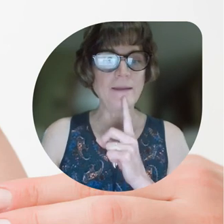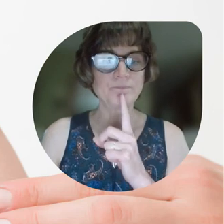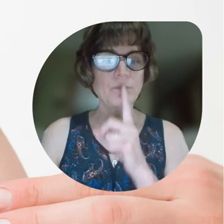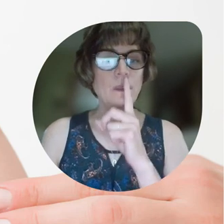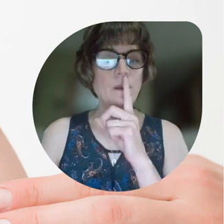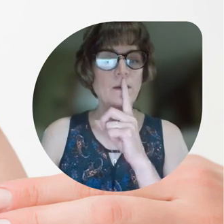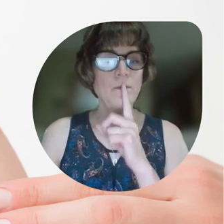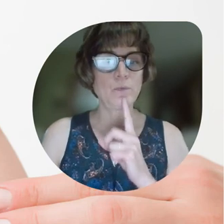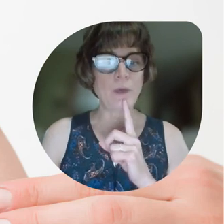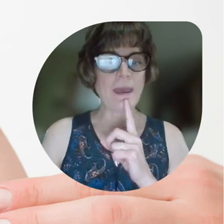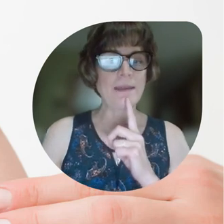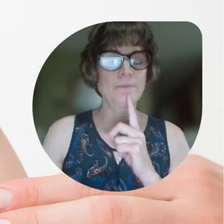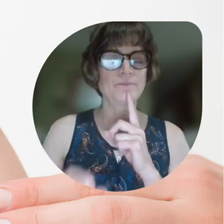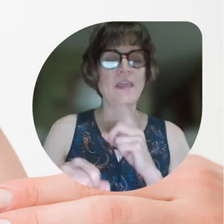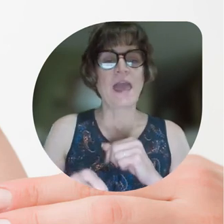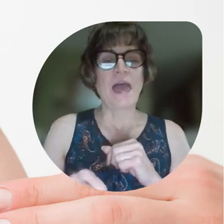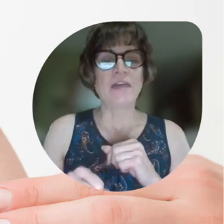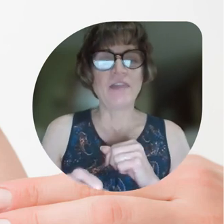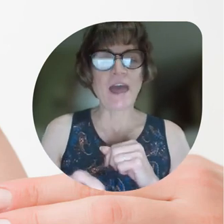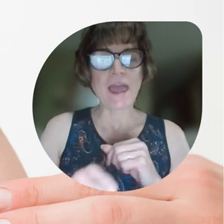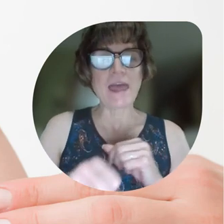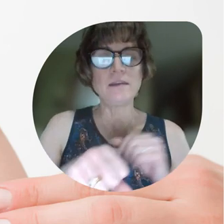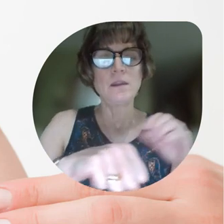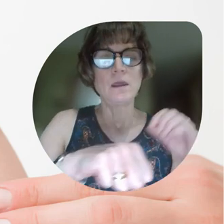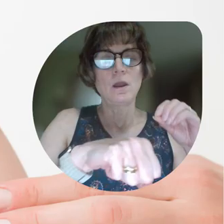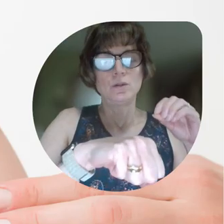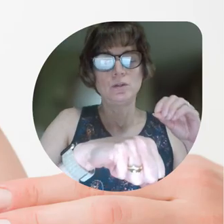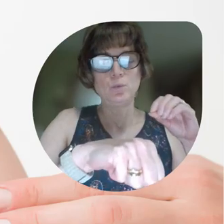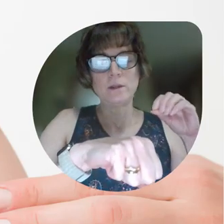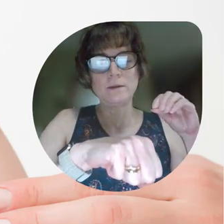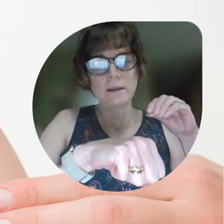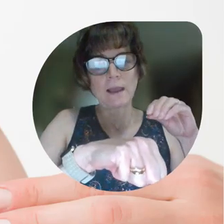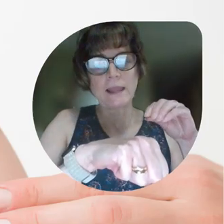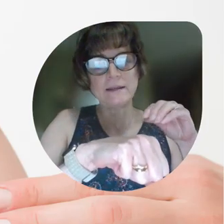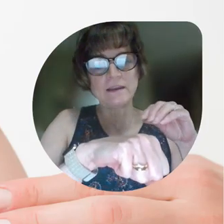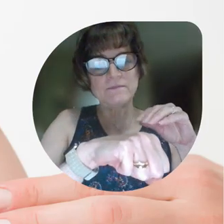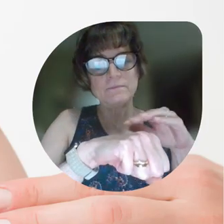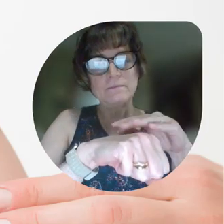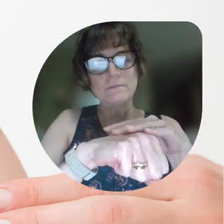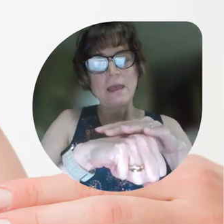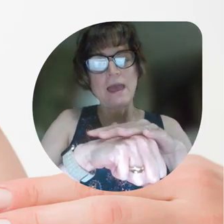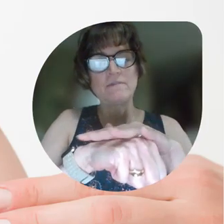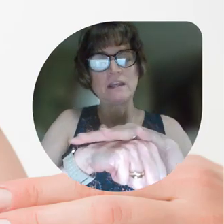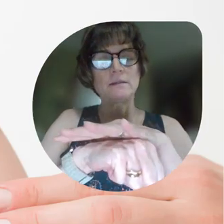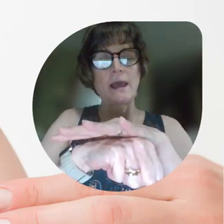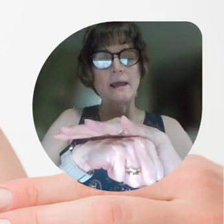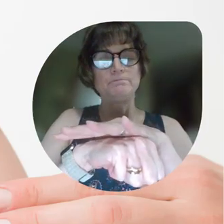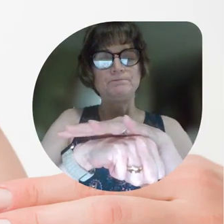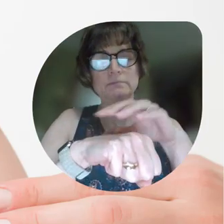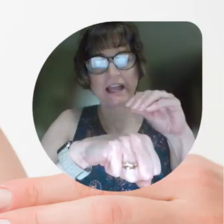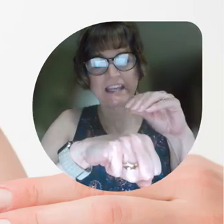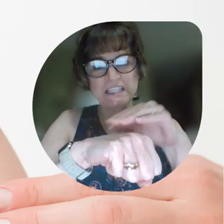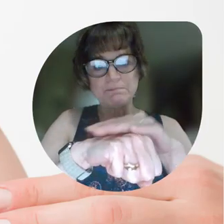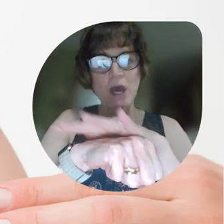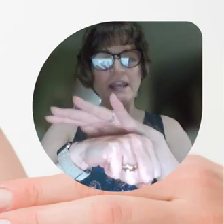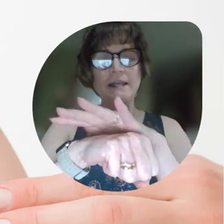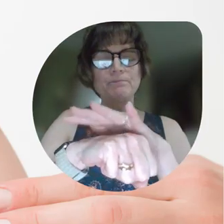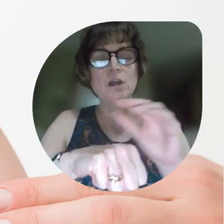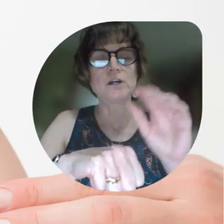Red. Red. And then you would kind of have it like